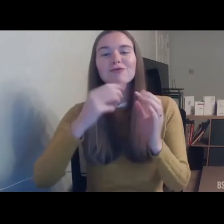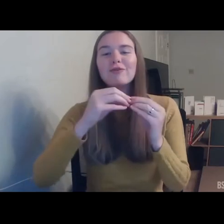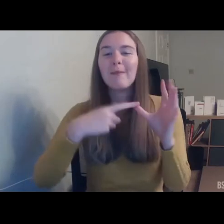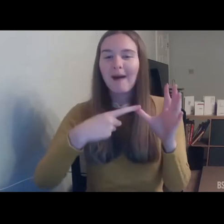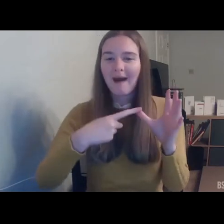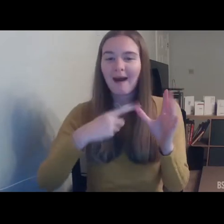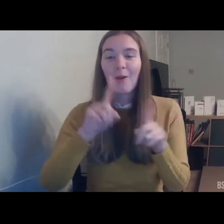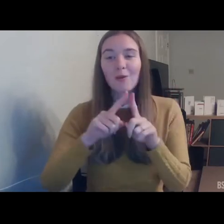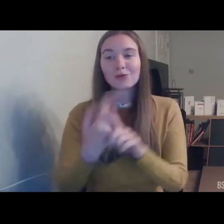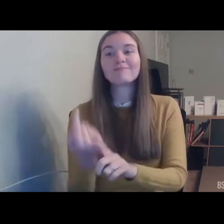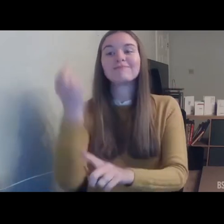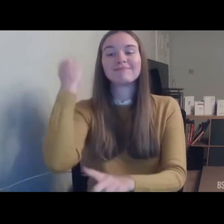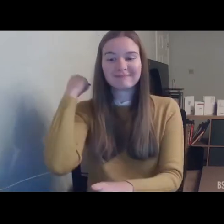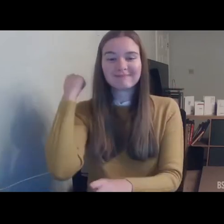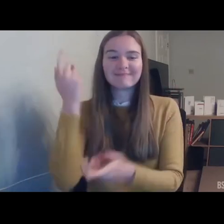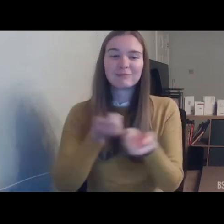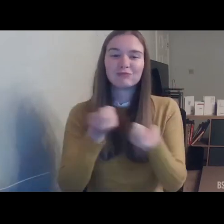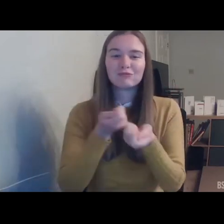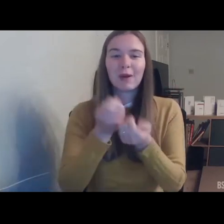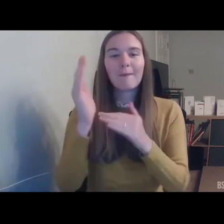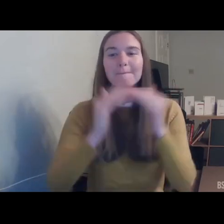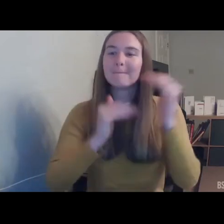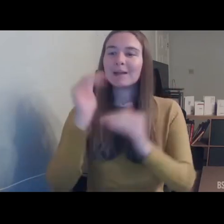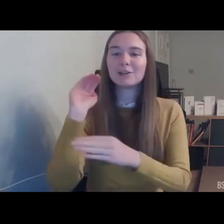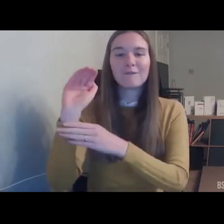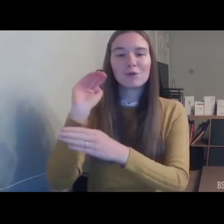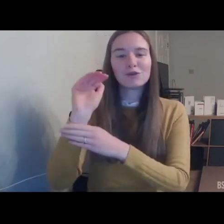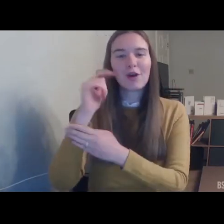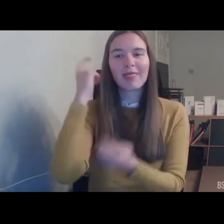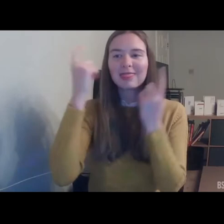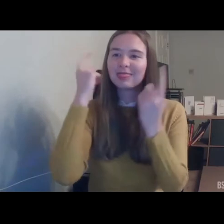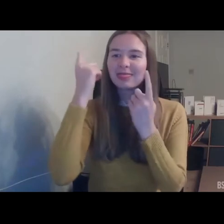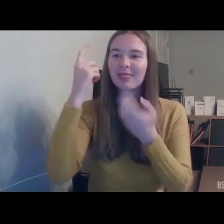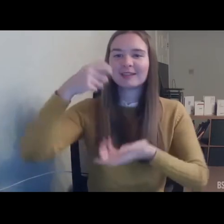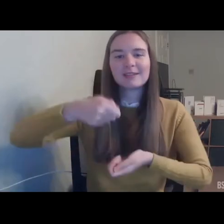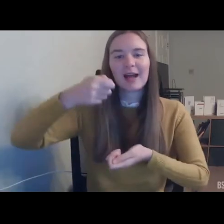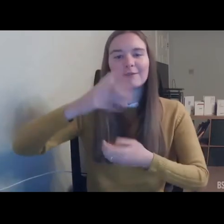ran Building Futures, a Future Think Tank for the Built Environment.